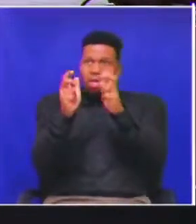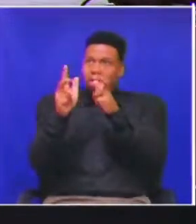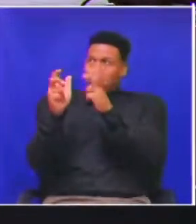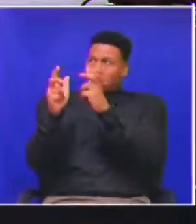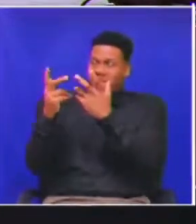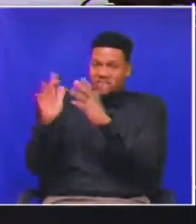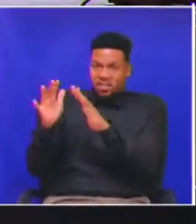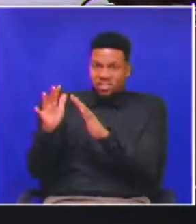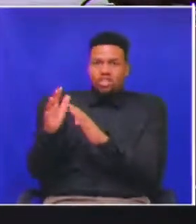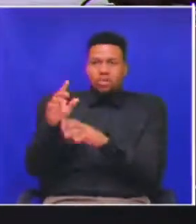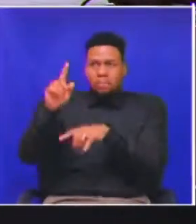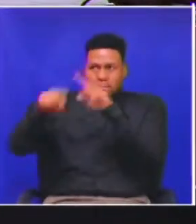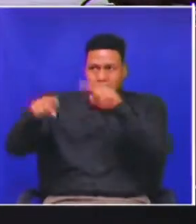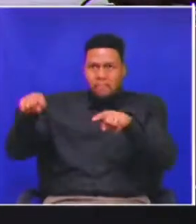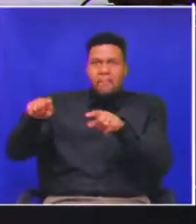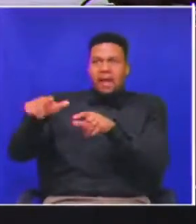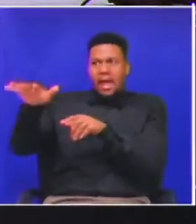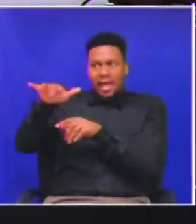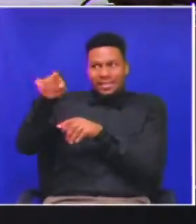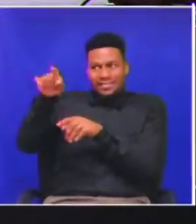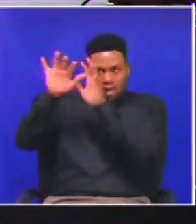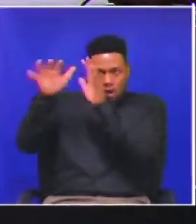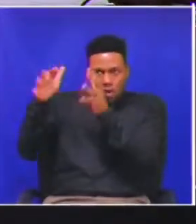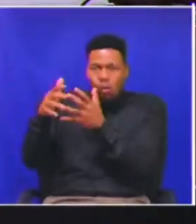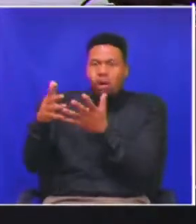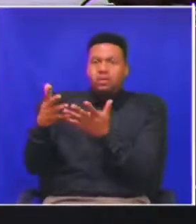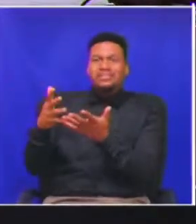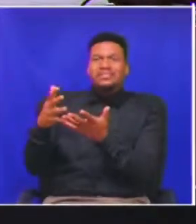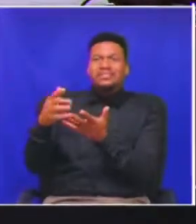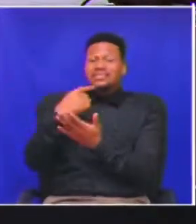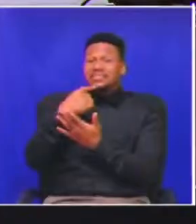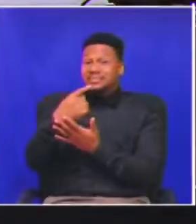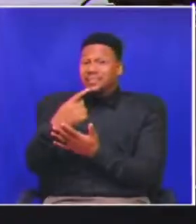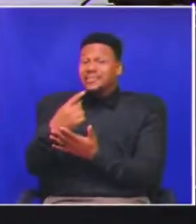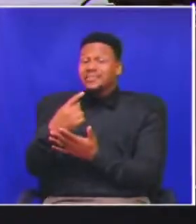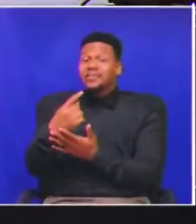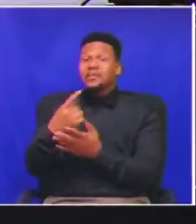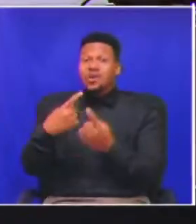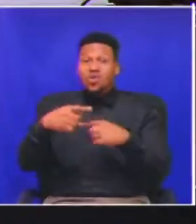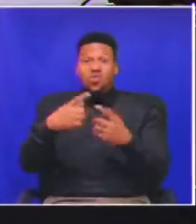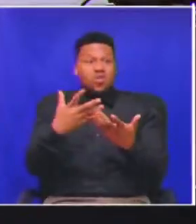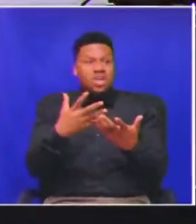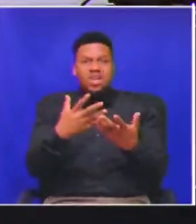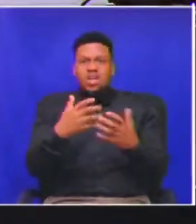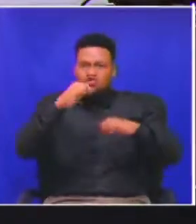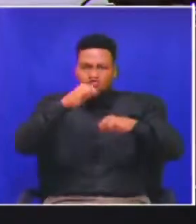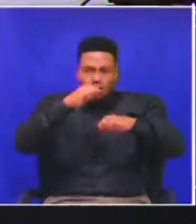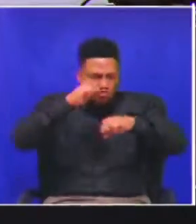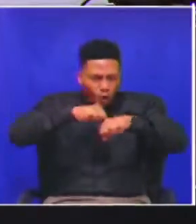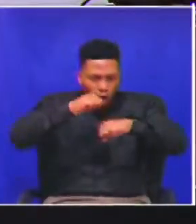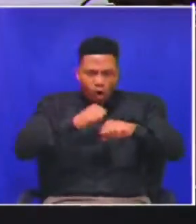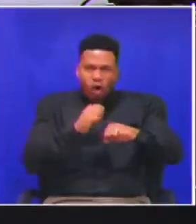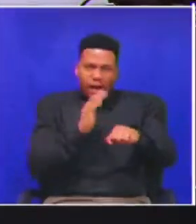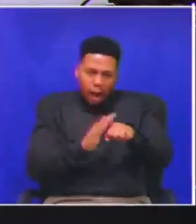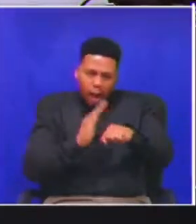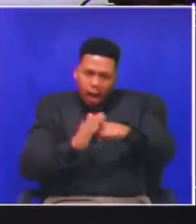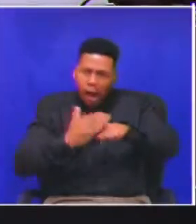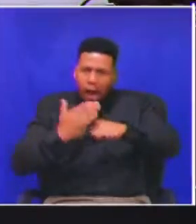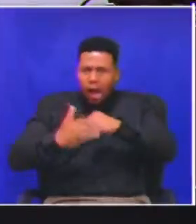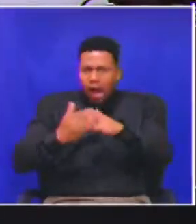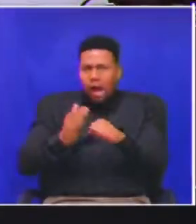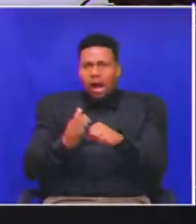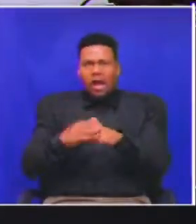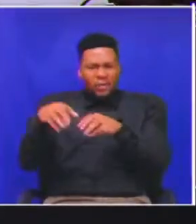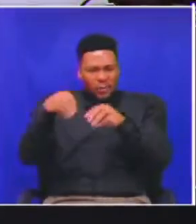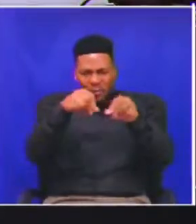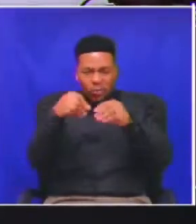that need these minerals, that we should no longer just be carting rock, soil, and dust to those areas. We should now